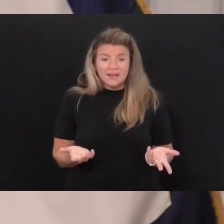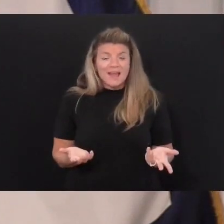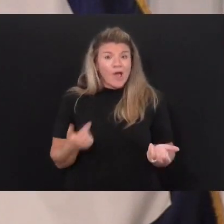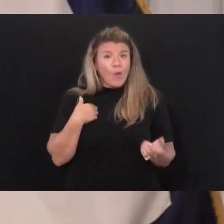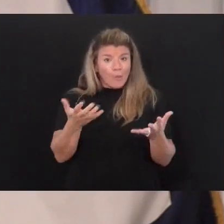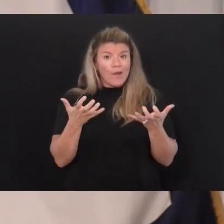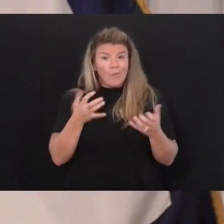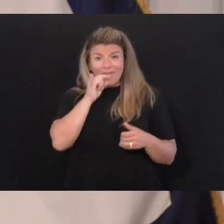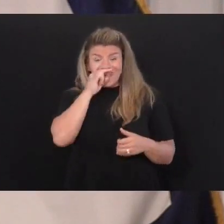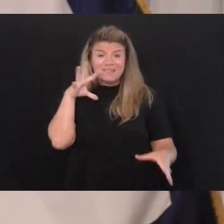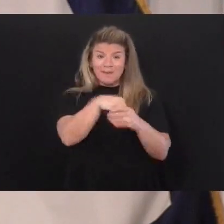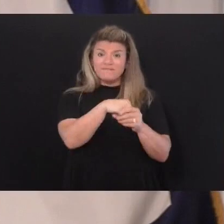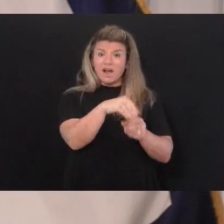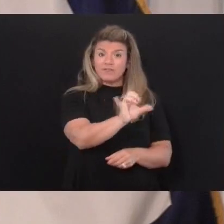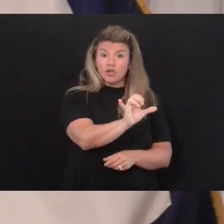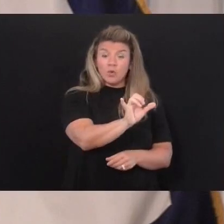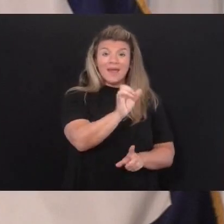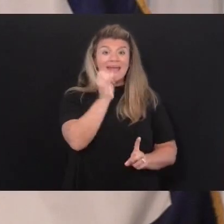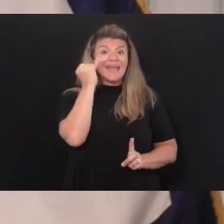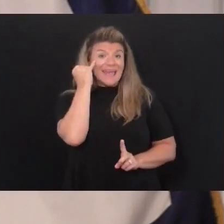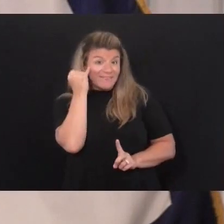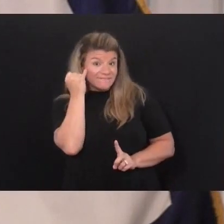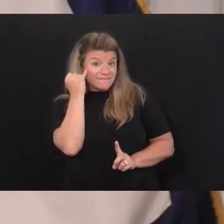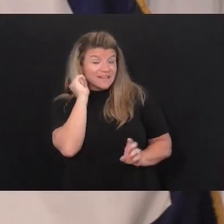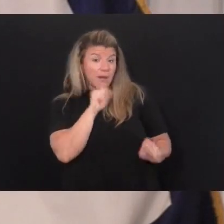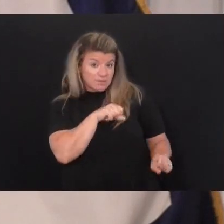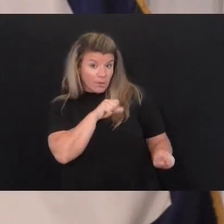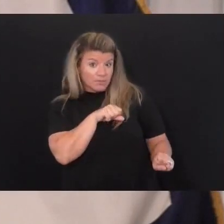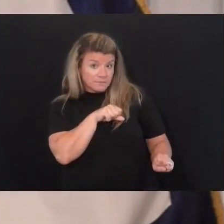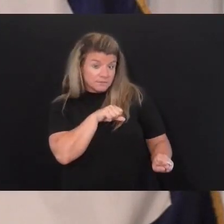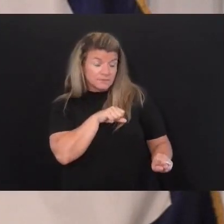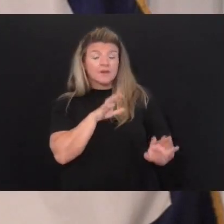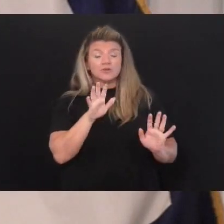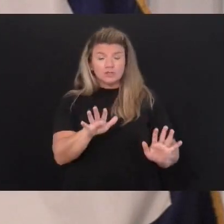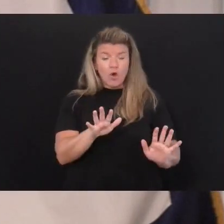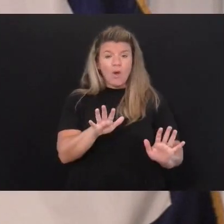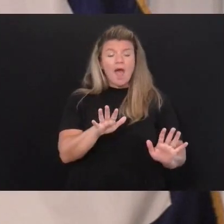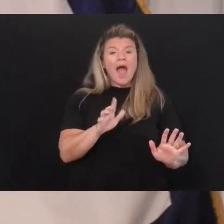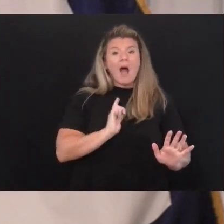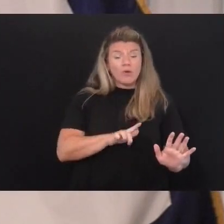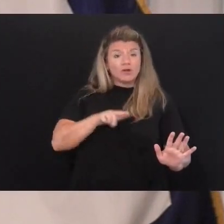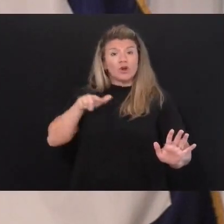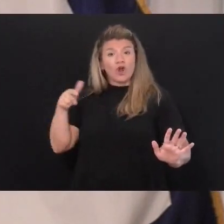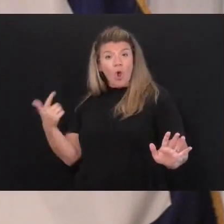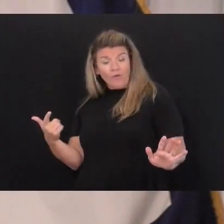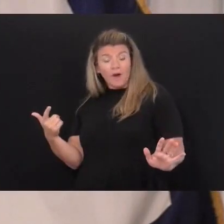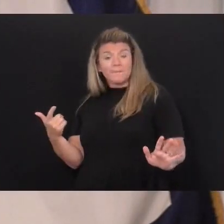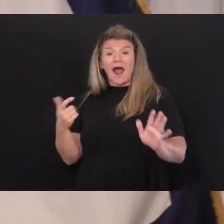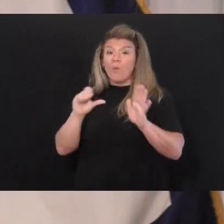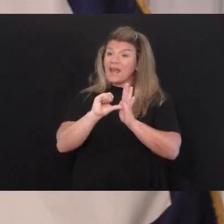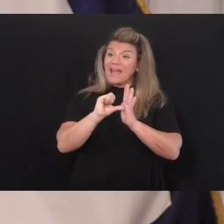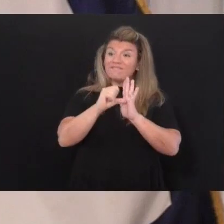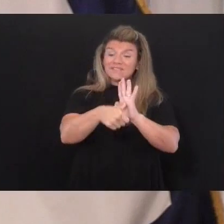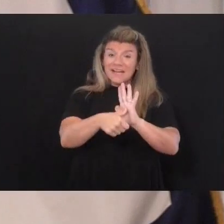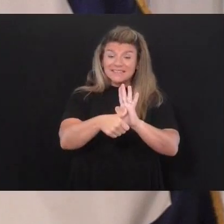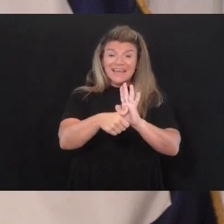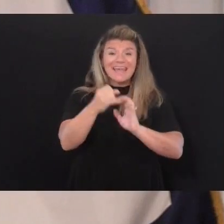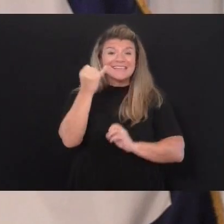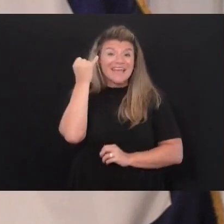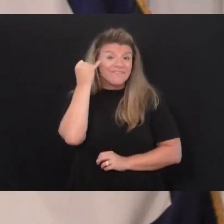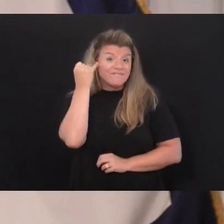taking, our position as our head health officer in West Virginia and the commissioner of